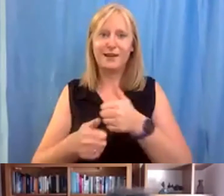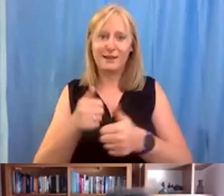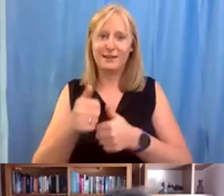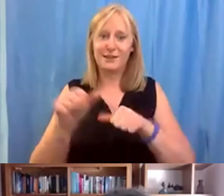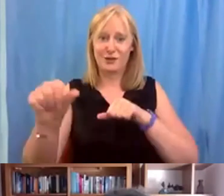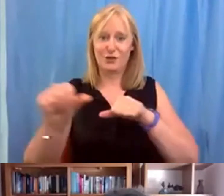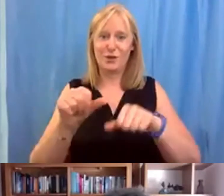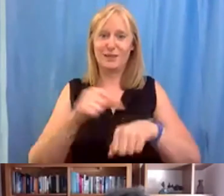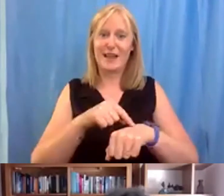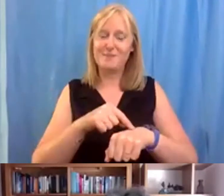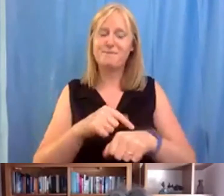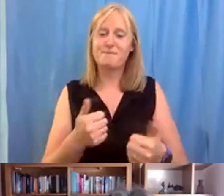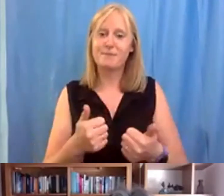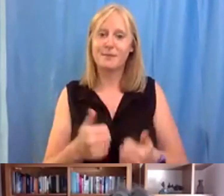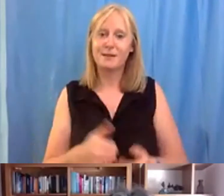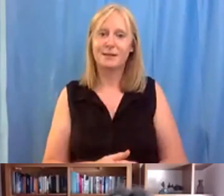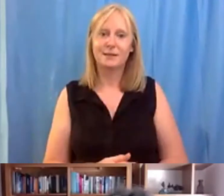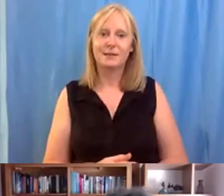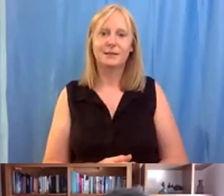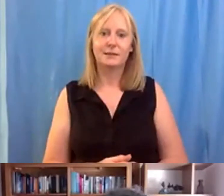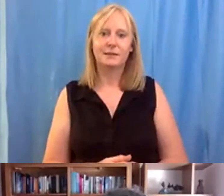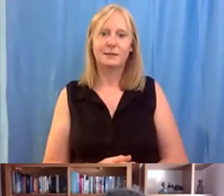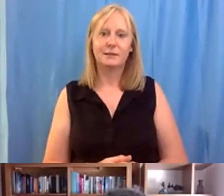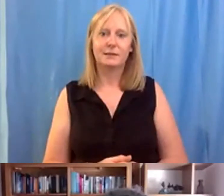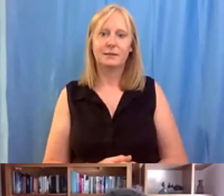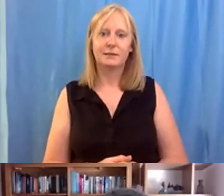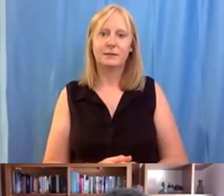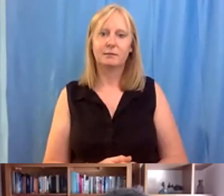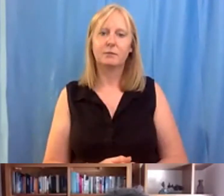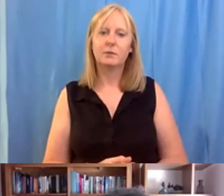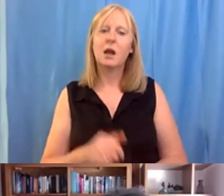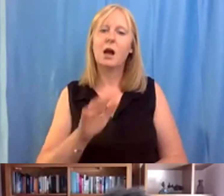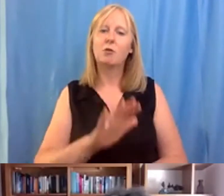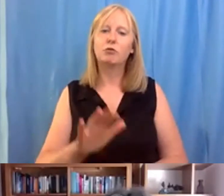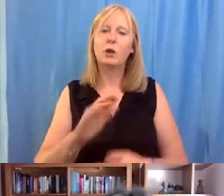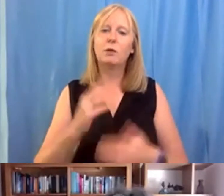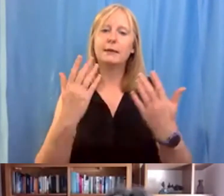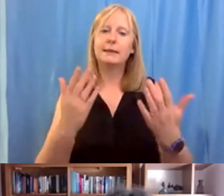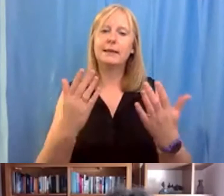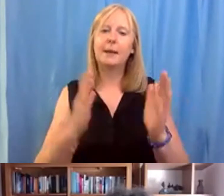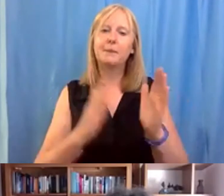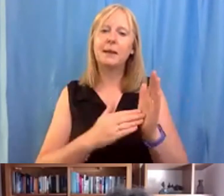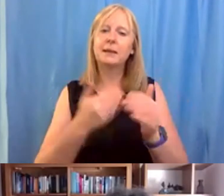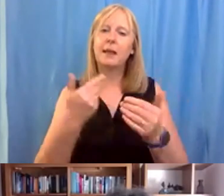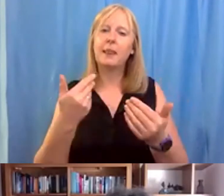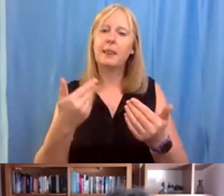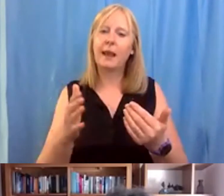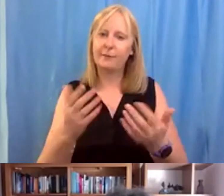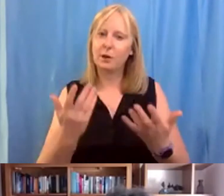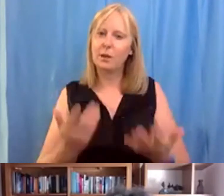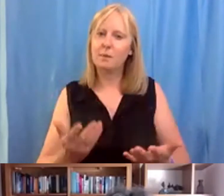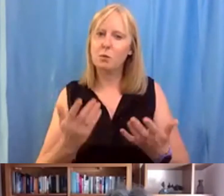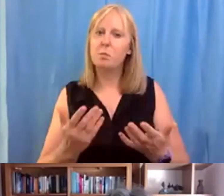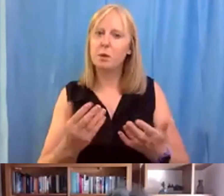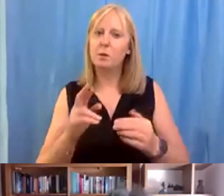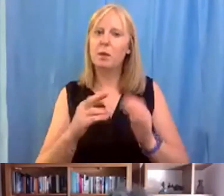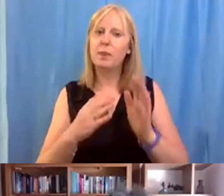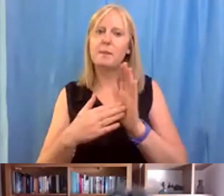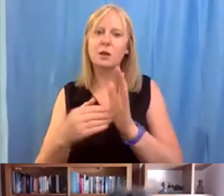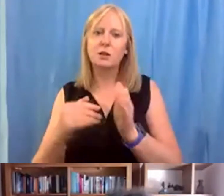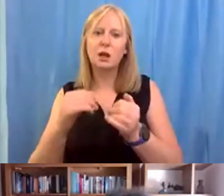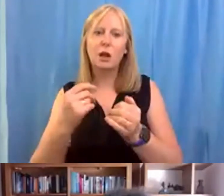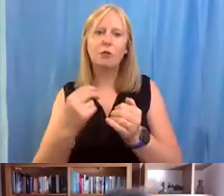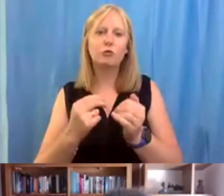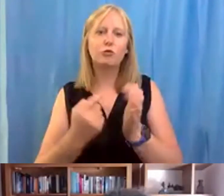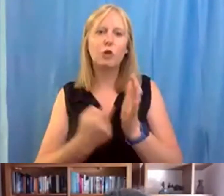of time. We do have around 10 minutes left with Lesley and Robert, so if anybody does